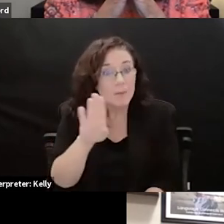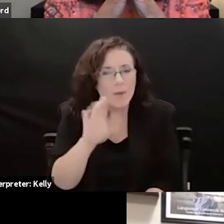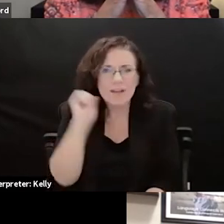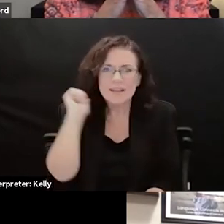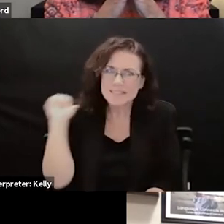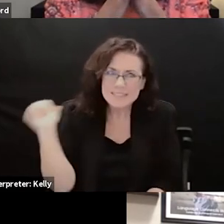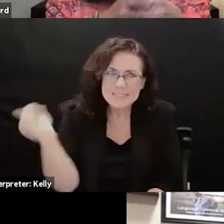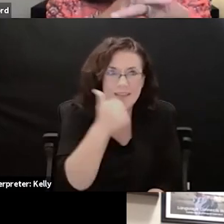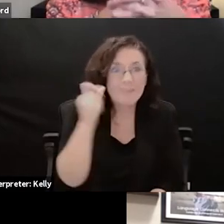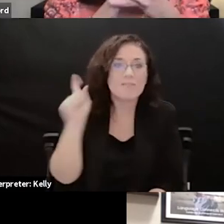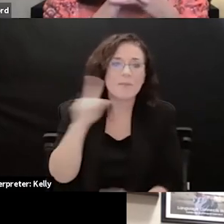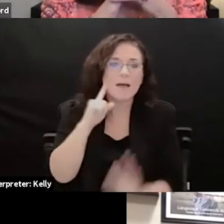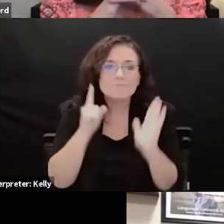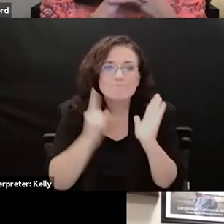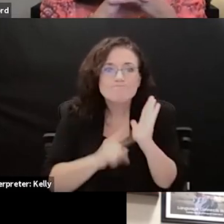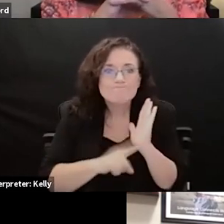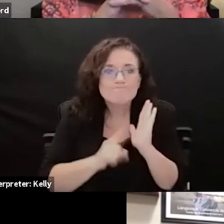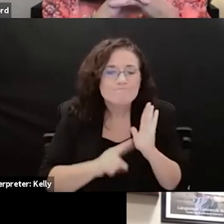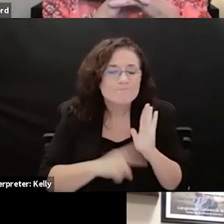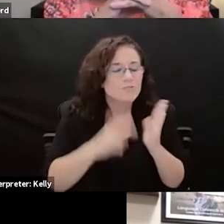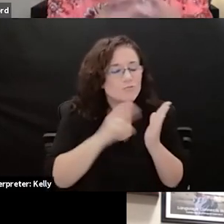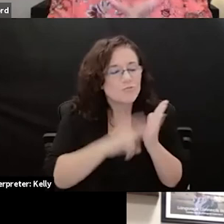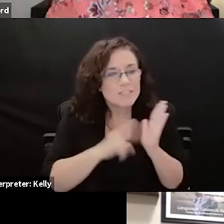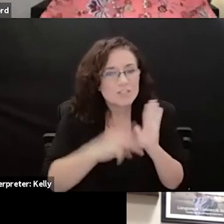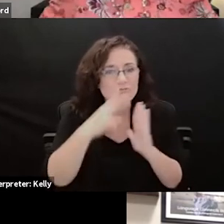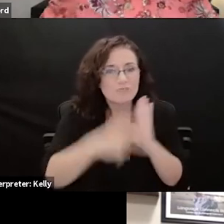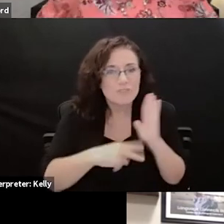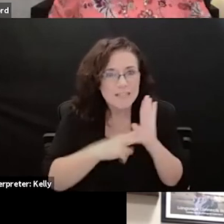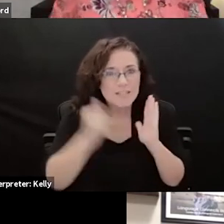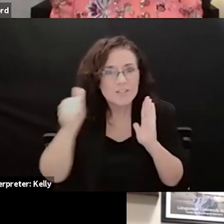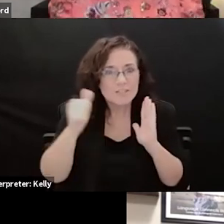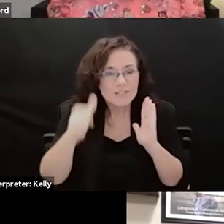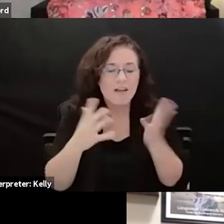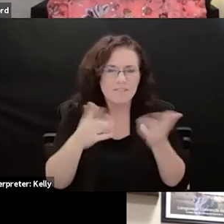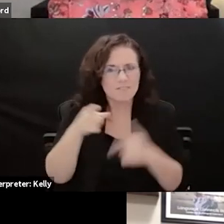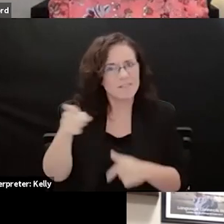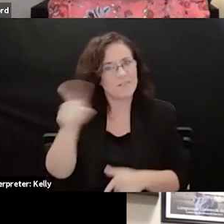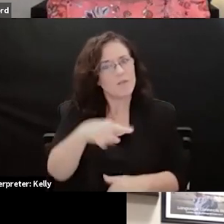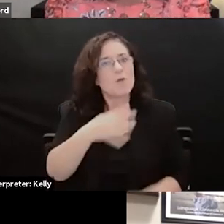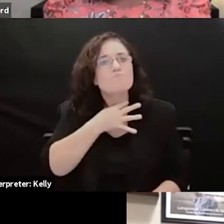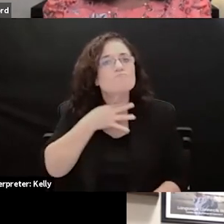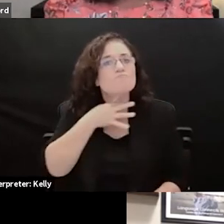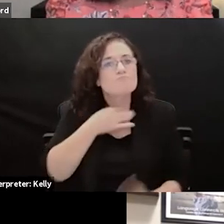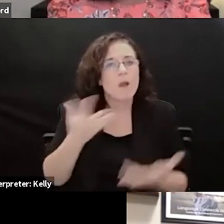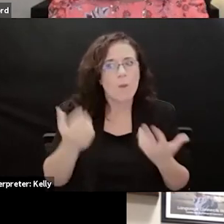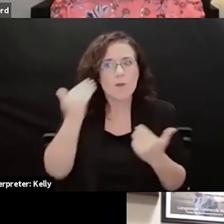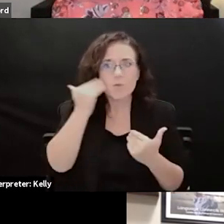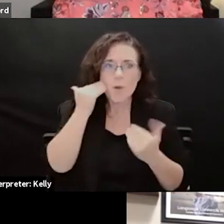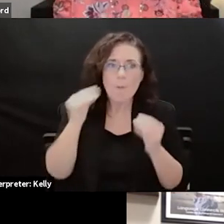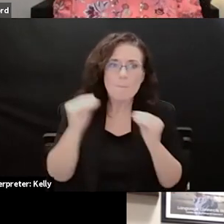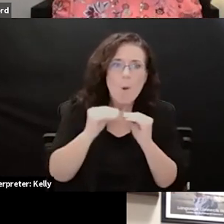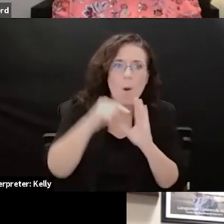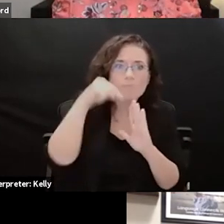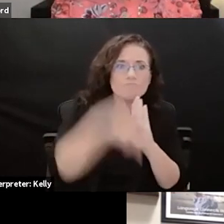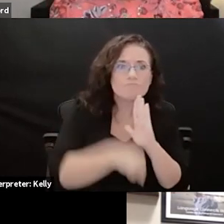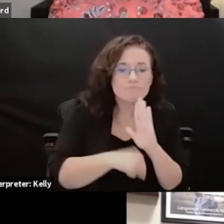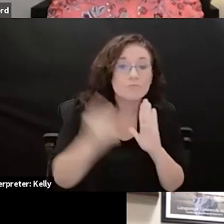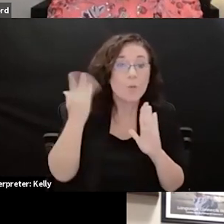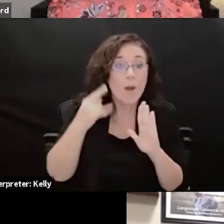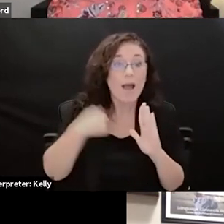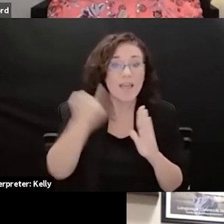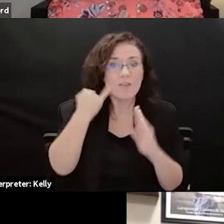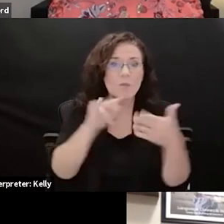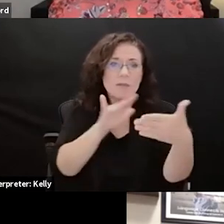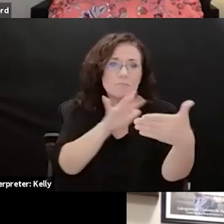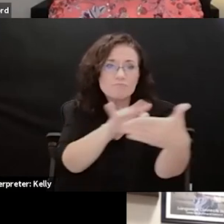inspired by this resolution to say i want to go know more about that i want to know how that is because when we get to know each other's culture we get